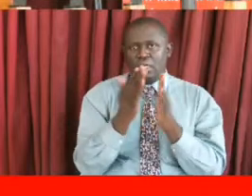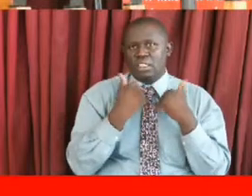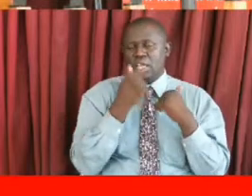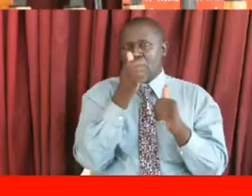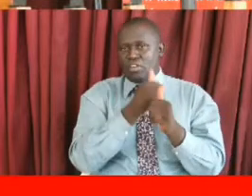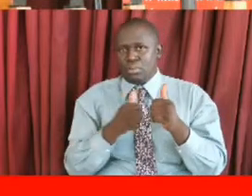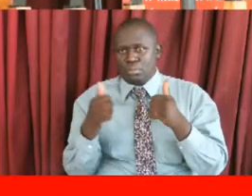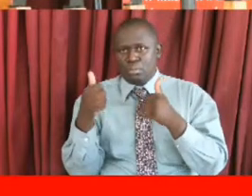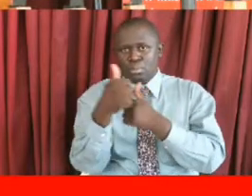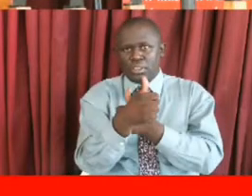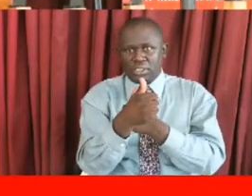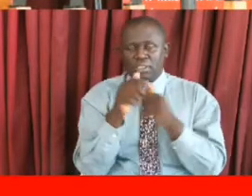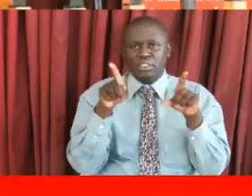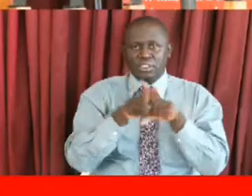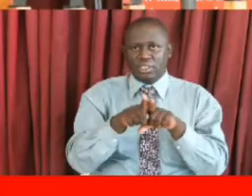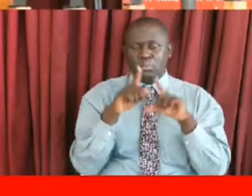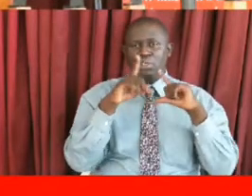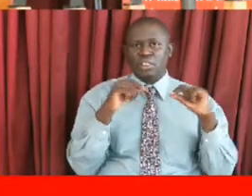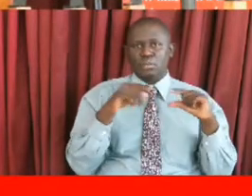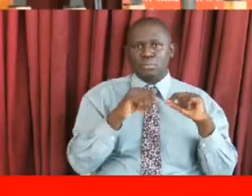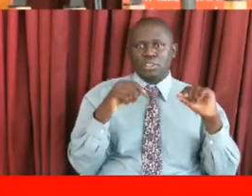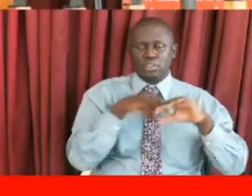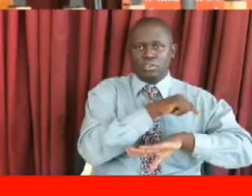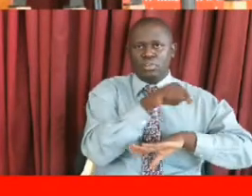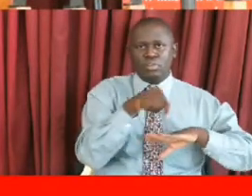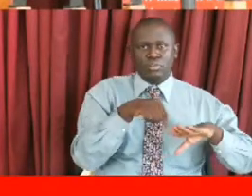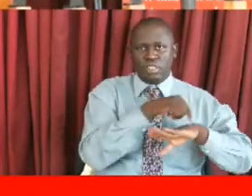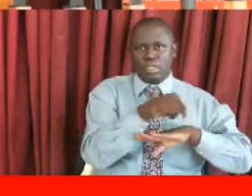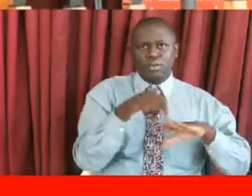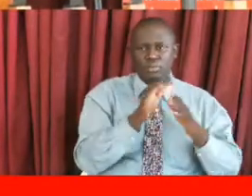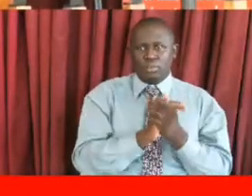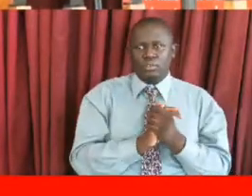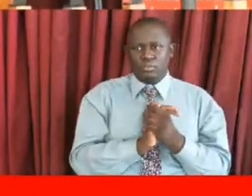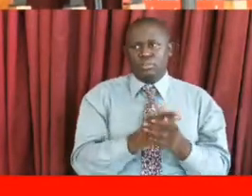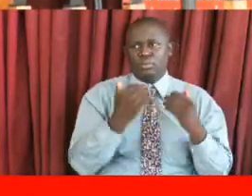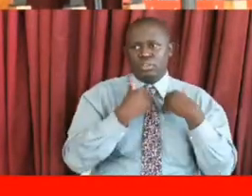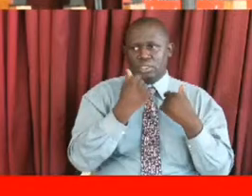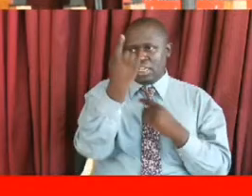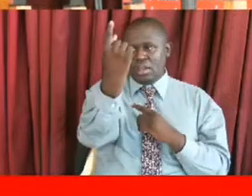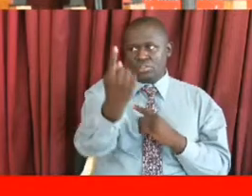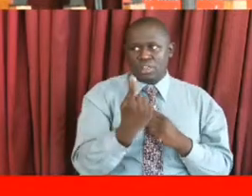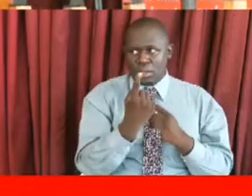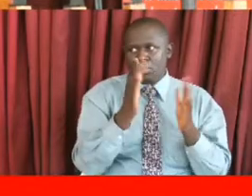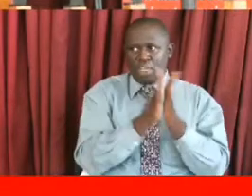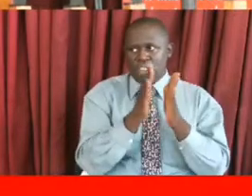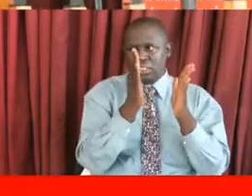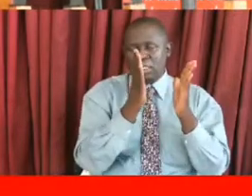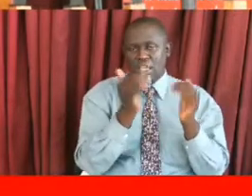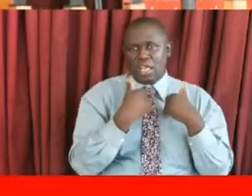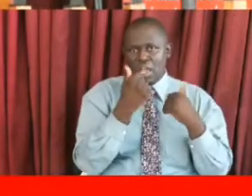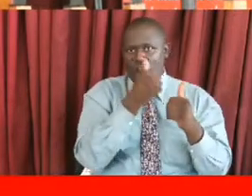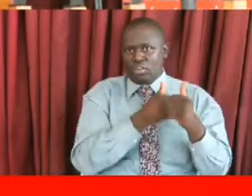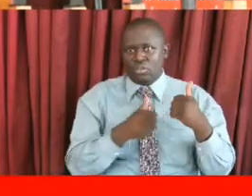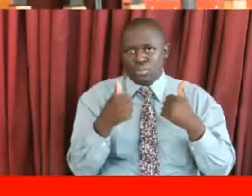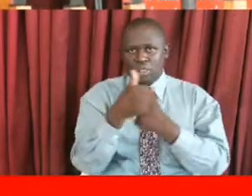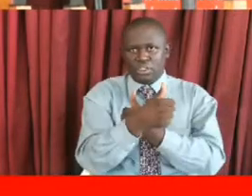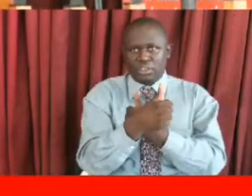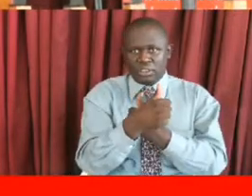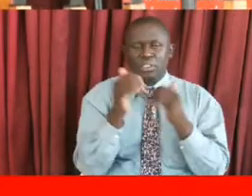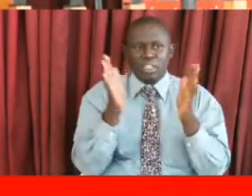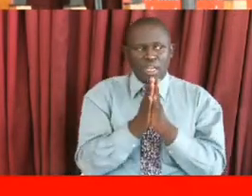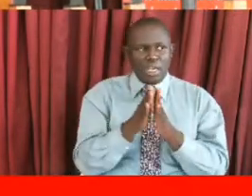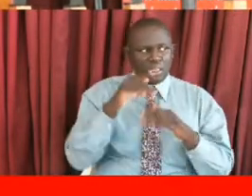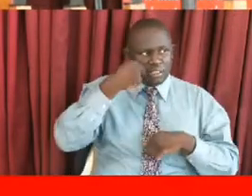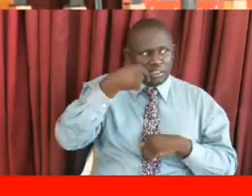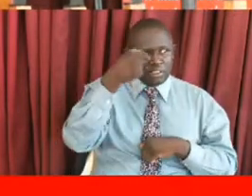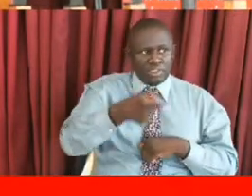passed even in the message of the hour have come and they have passed and he